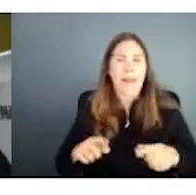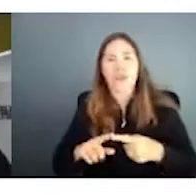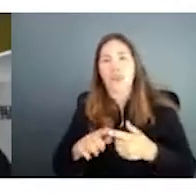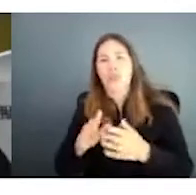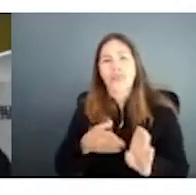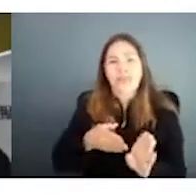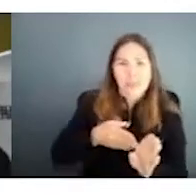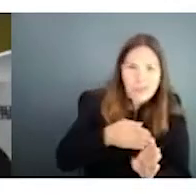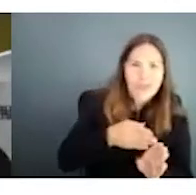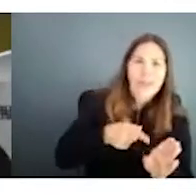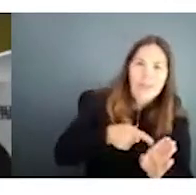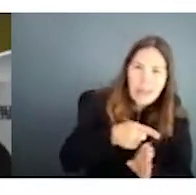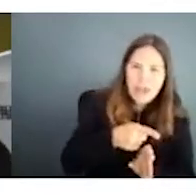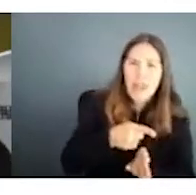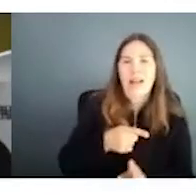specialize.